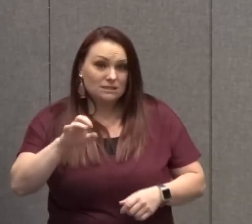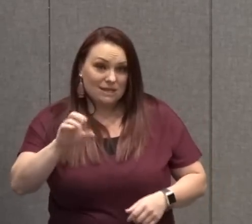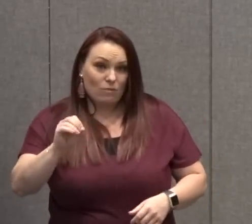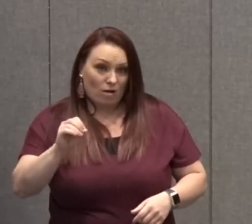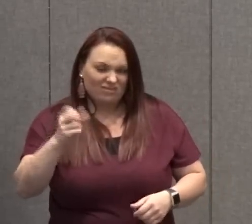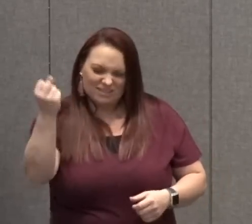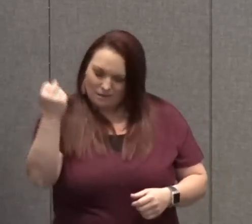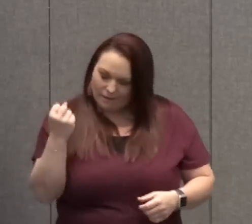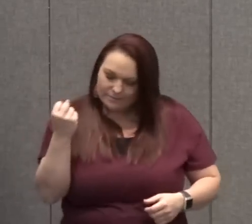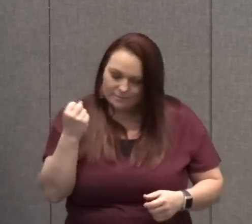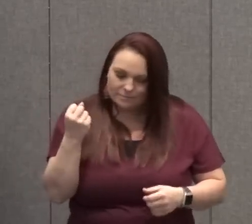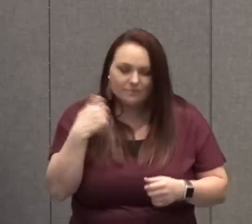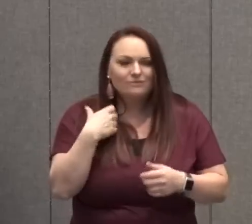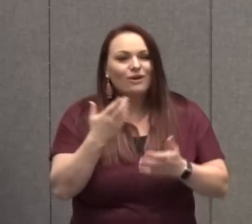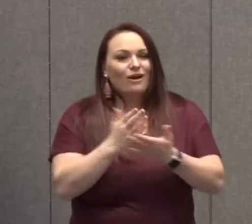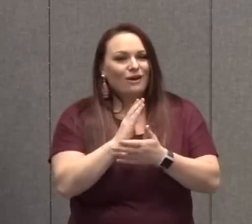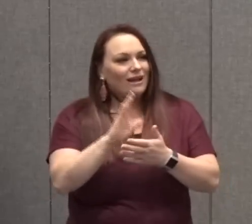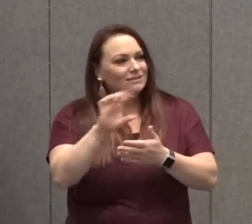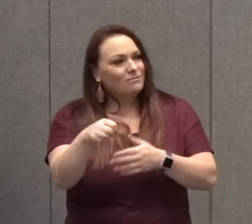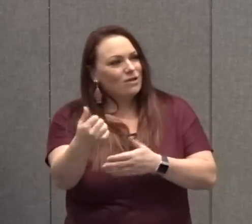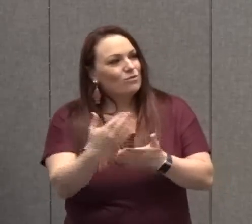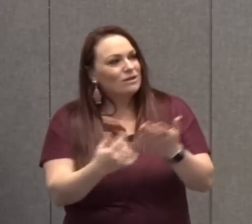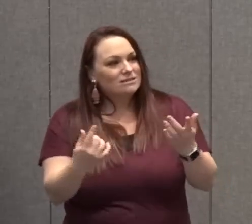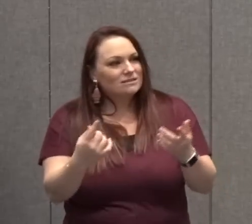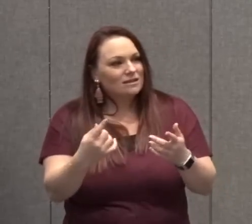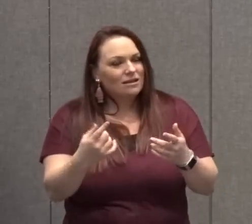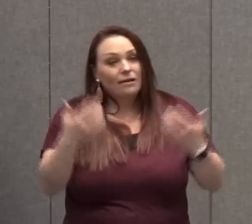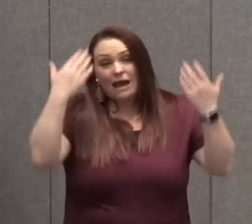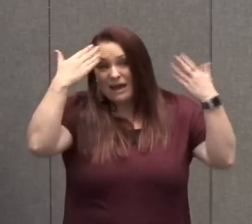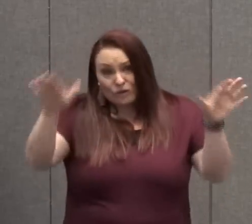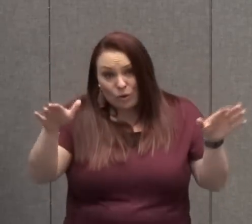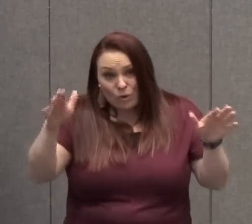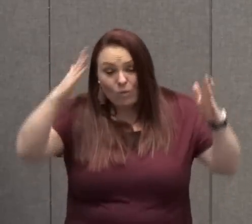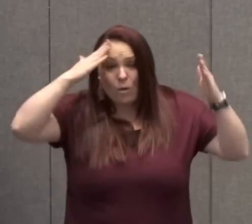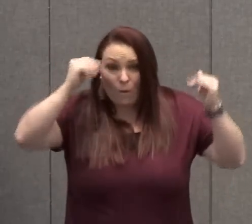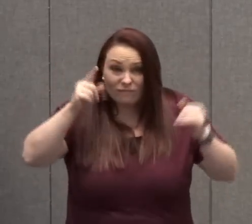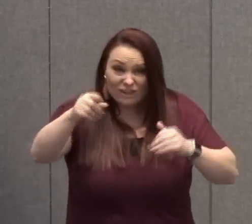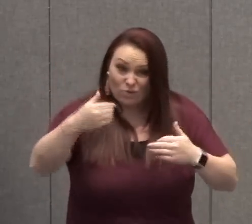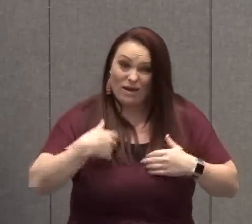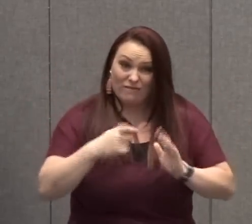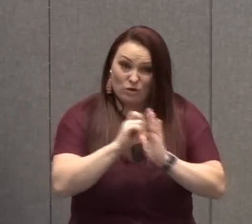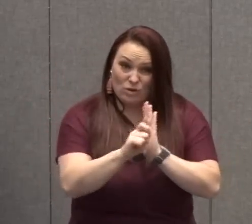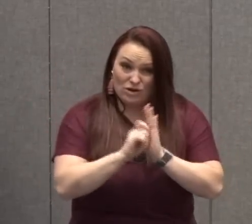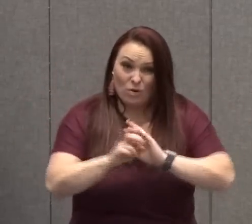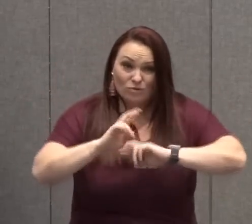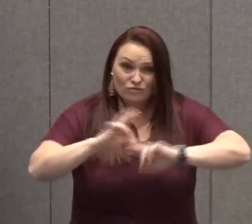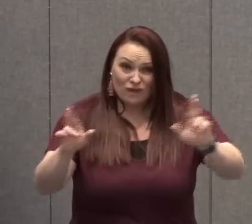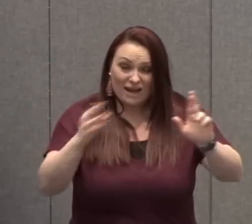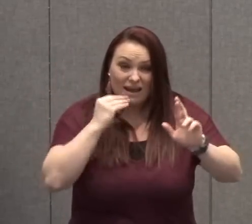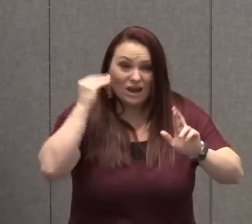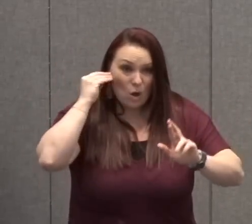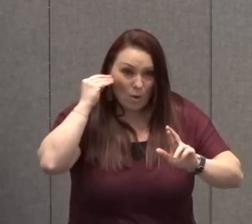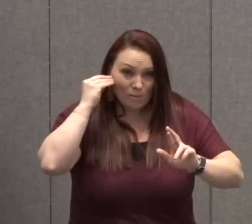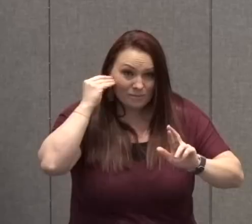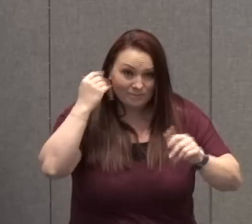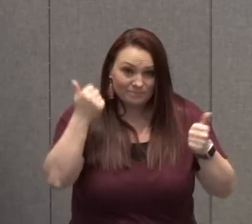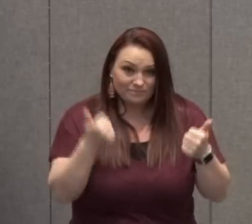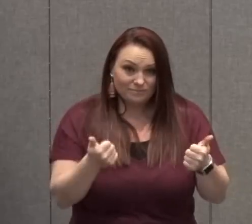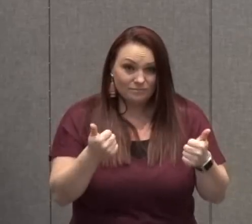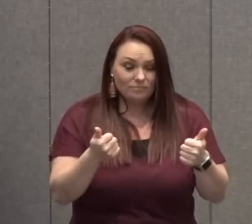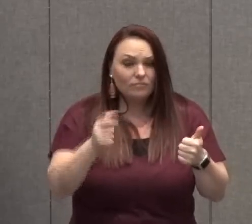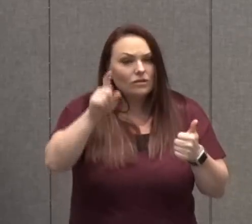What were some other ones? I can't remember. I don't know. So I hope you have your notes at home. I'll get my notes too. Yeah. Do you think we should find